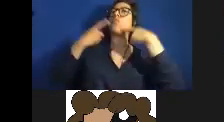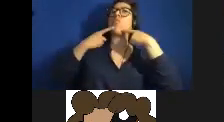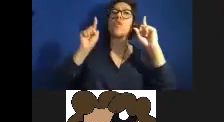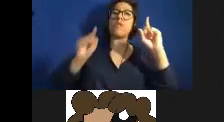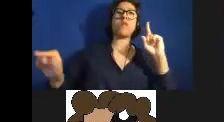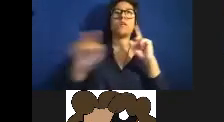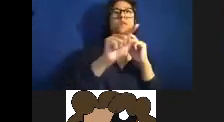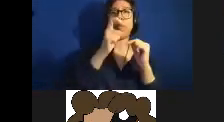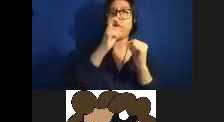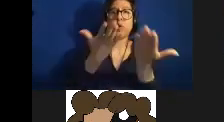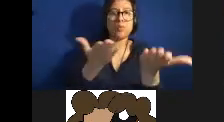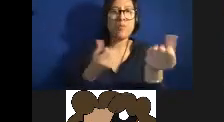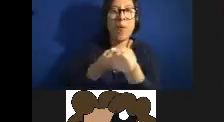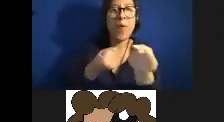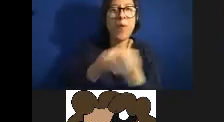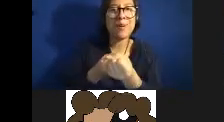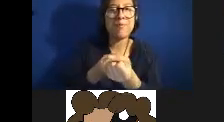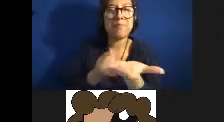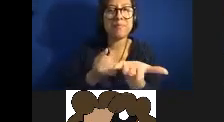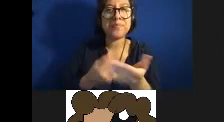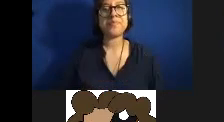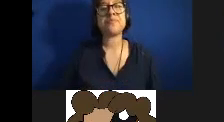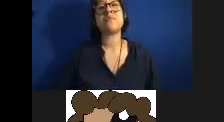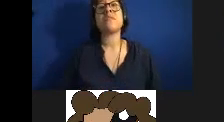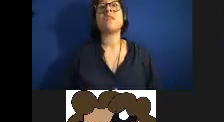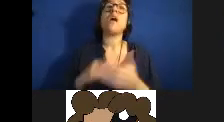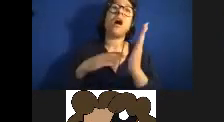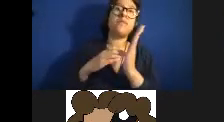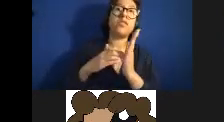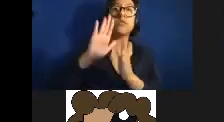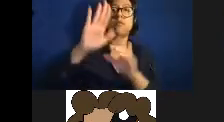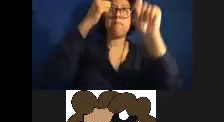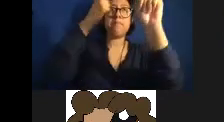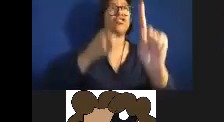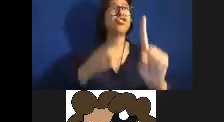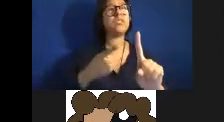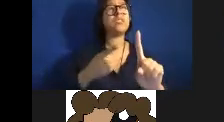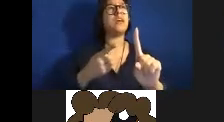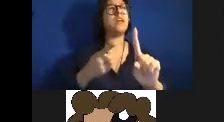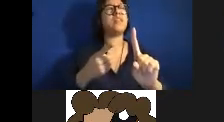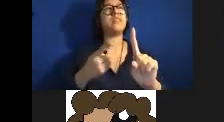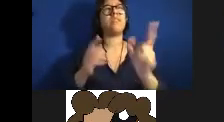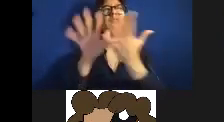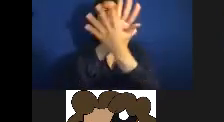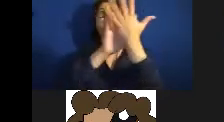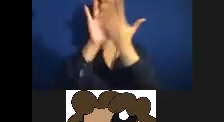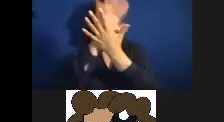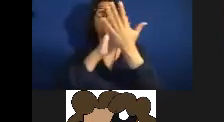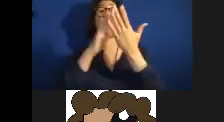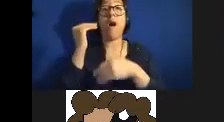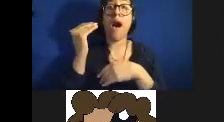those that you're serving. A lot of times, you know, the missions are lost because of the money that they're trying to get, because